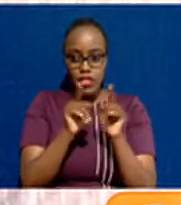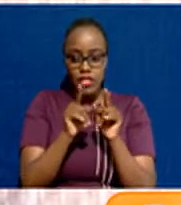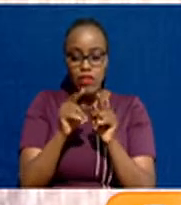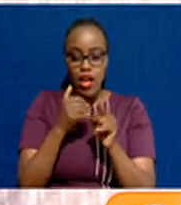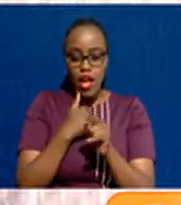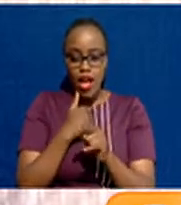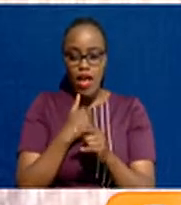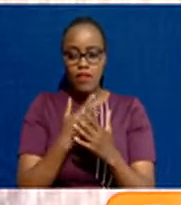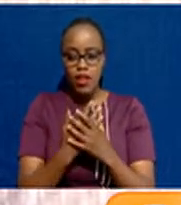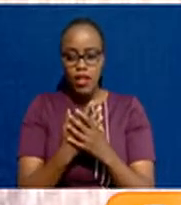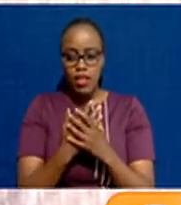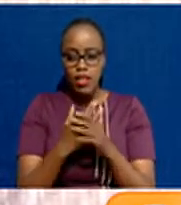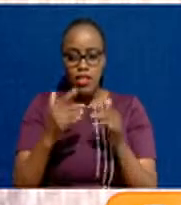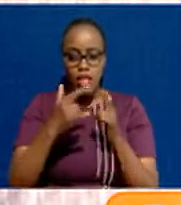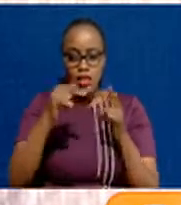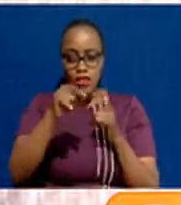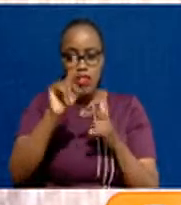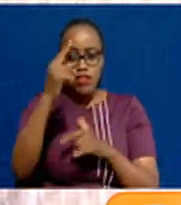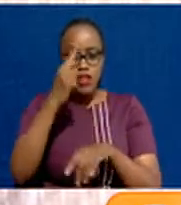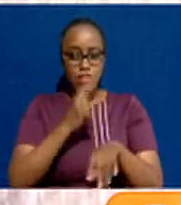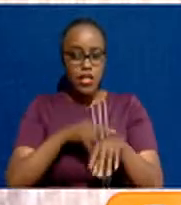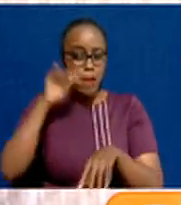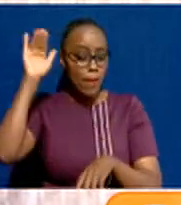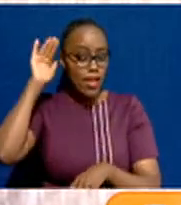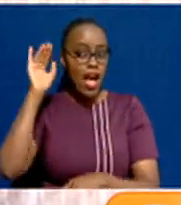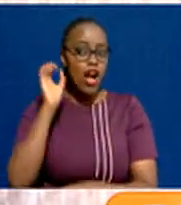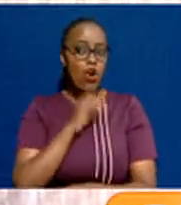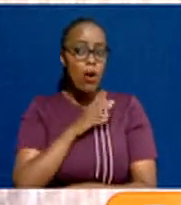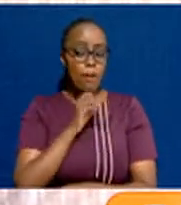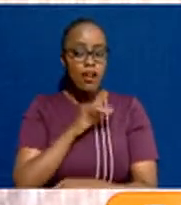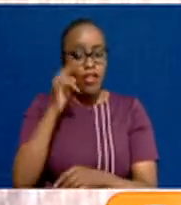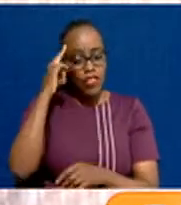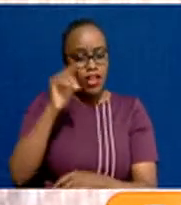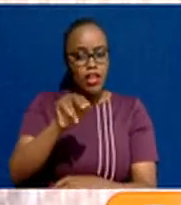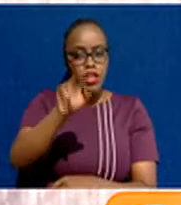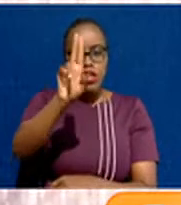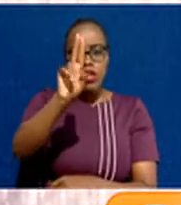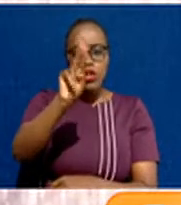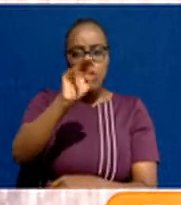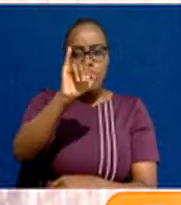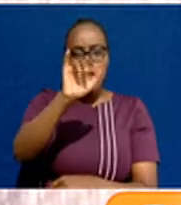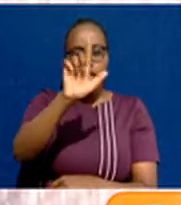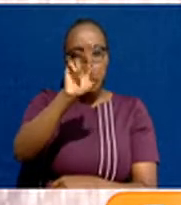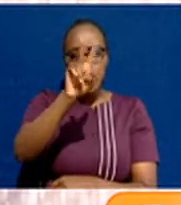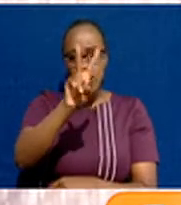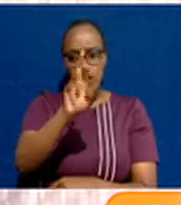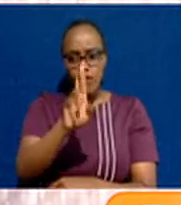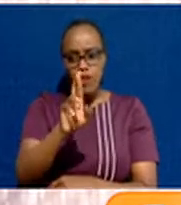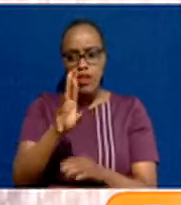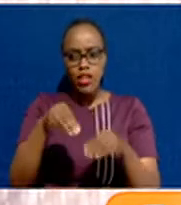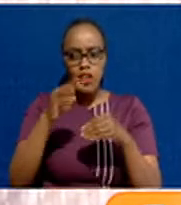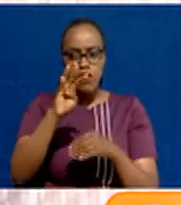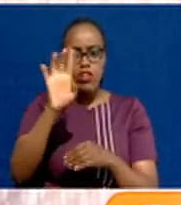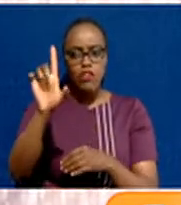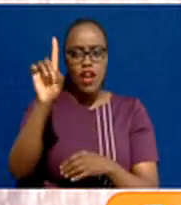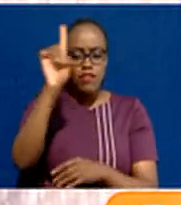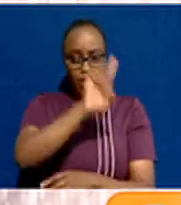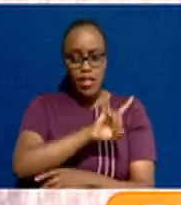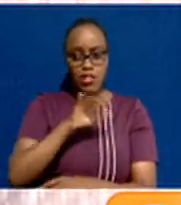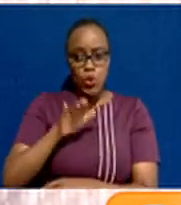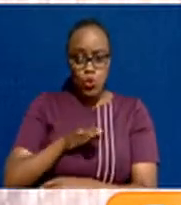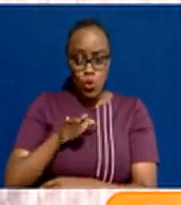leave. Interesting. Now that's the first time I've had a corporate. And I think Unilever are actually giving 45 days to